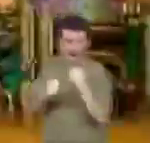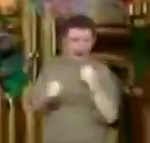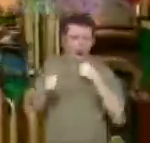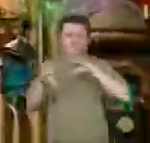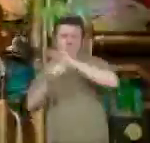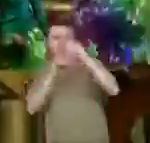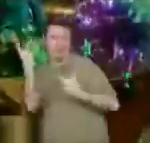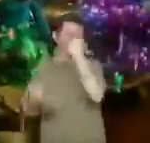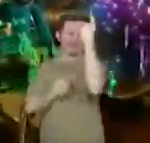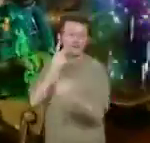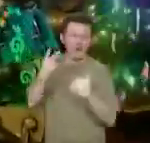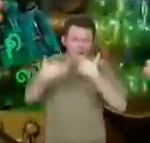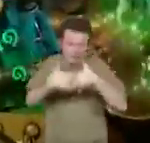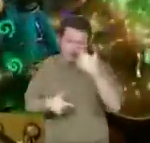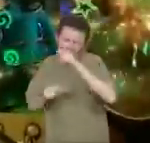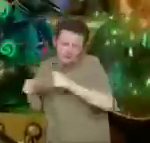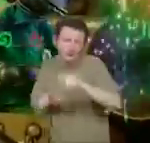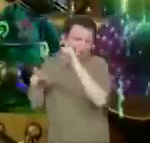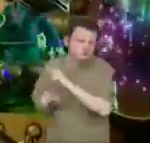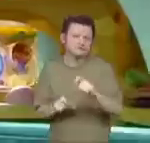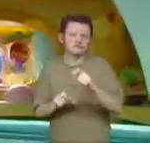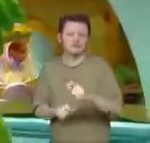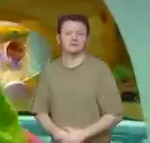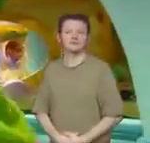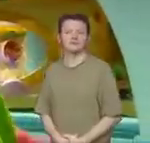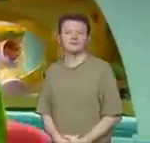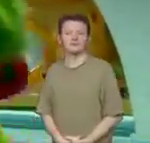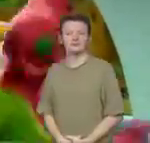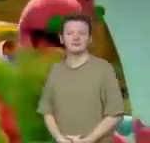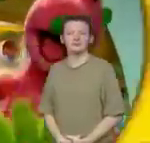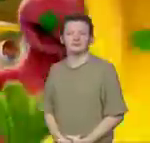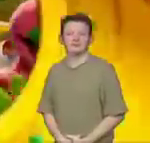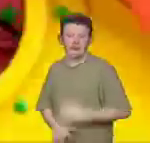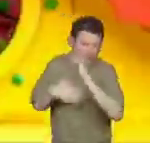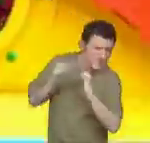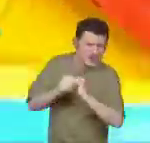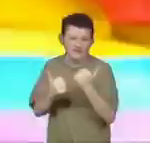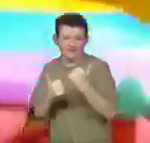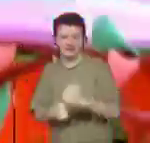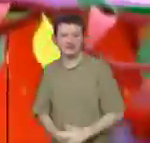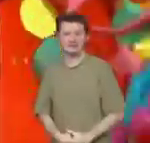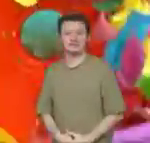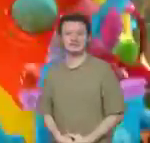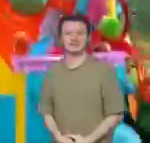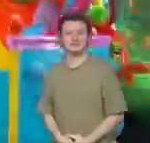Tourettes are singing. We keep the engine spinning. Hoop, hoop, hooray!